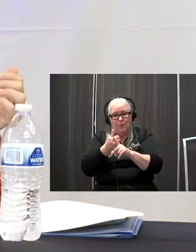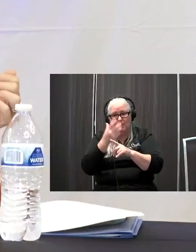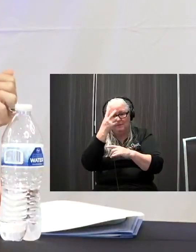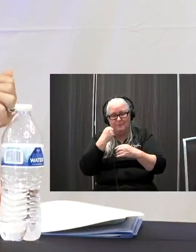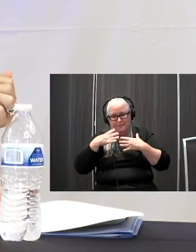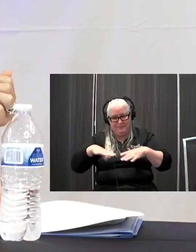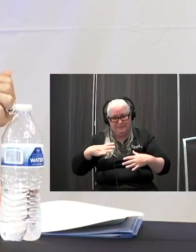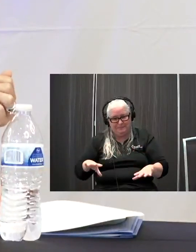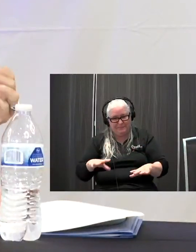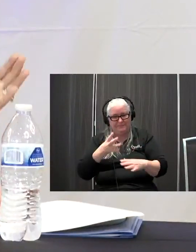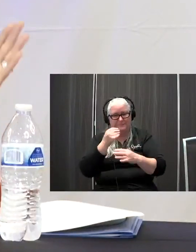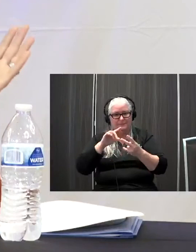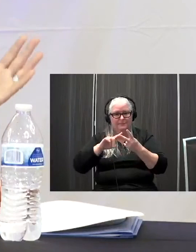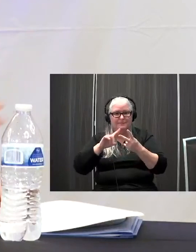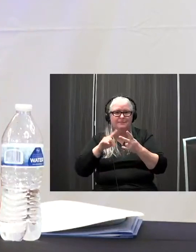blankets.